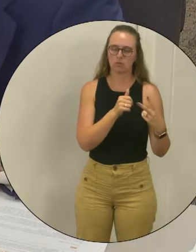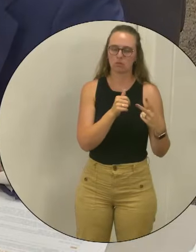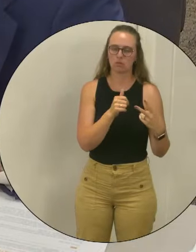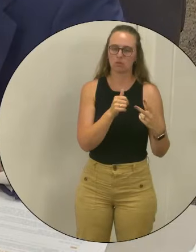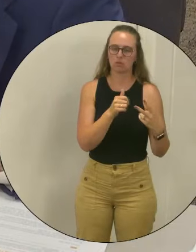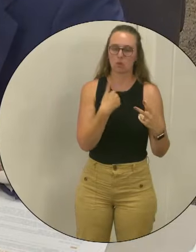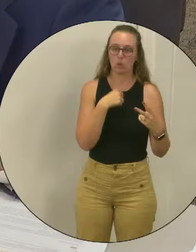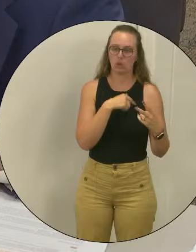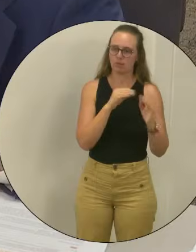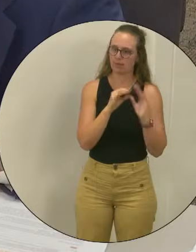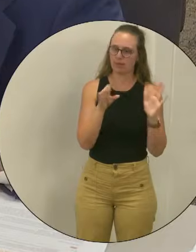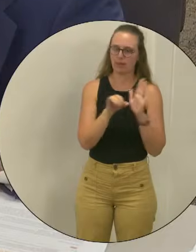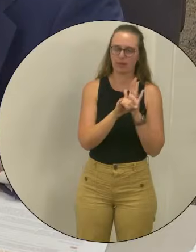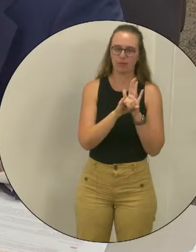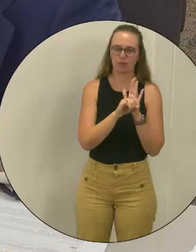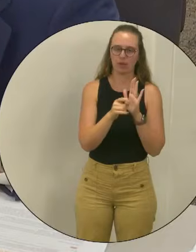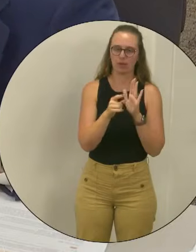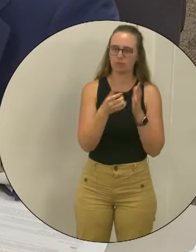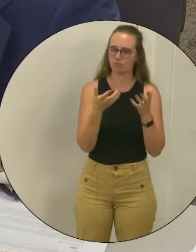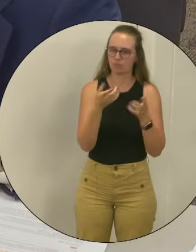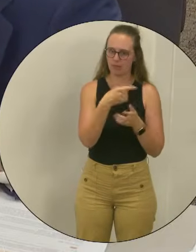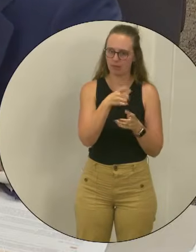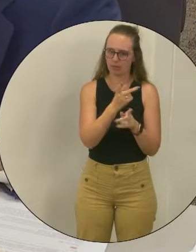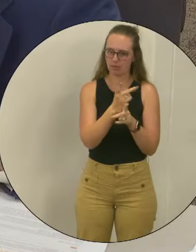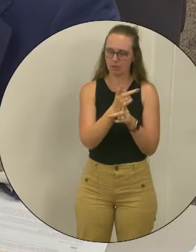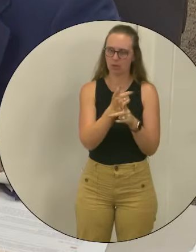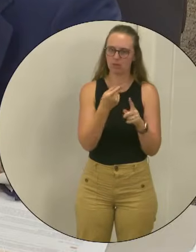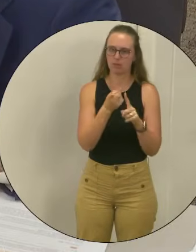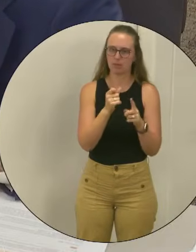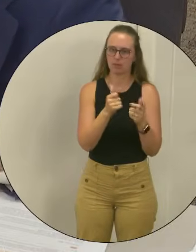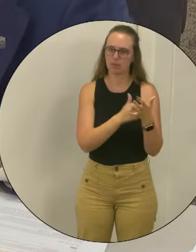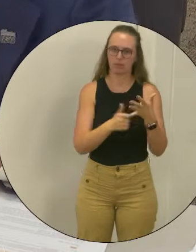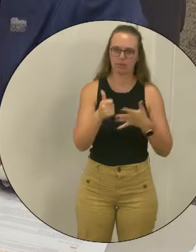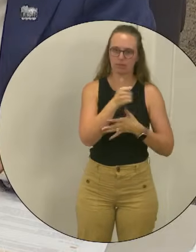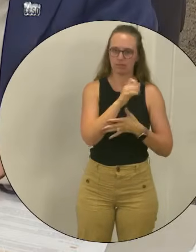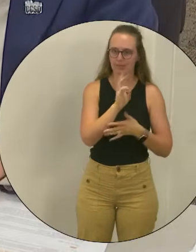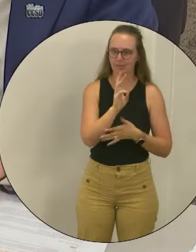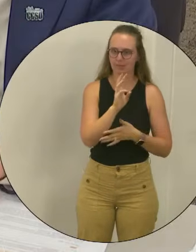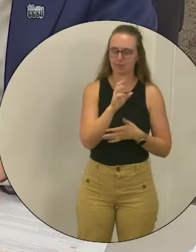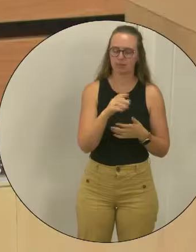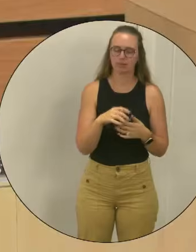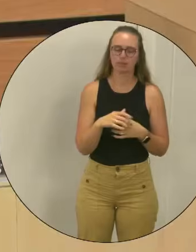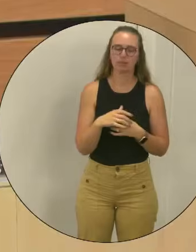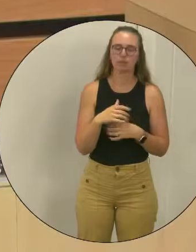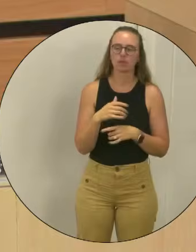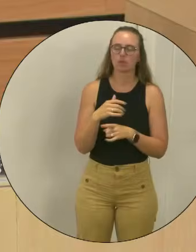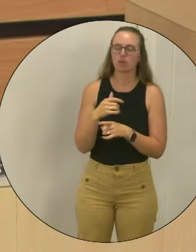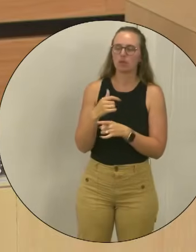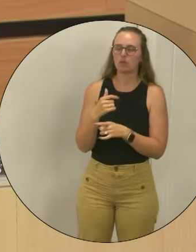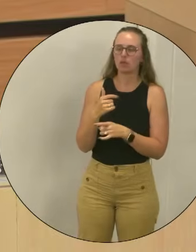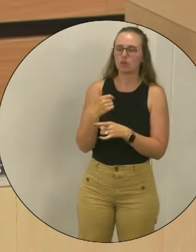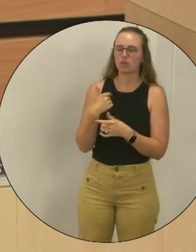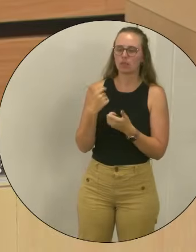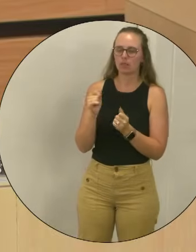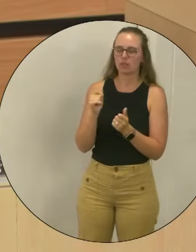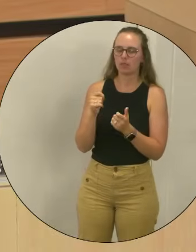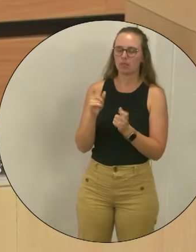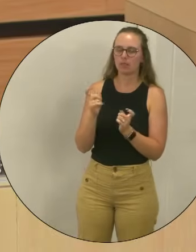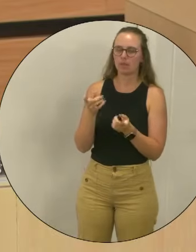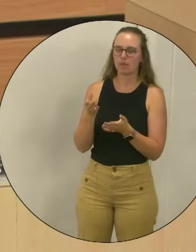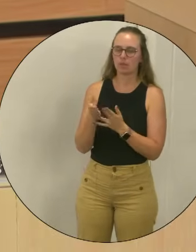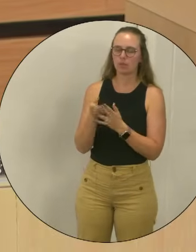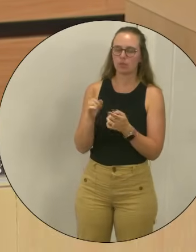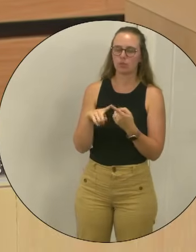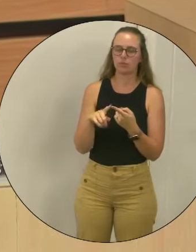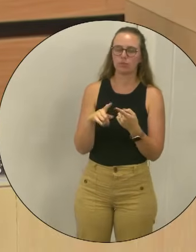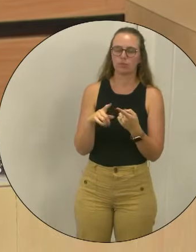have identified a path forward already out of the top 6. Okay, thank you. And that kind of gives me a segue into kind of looking